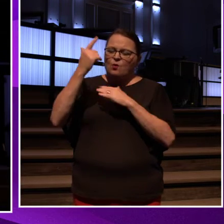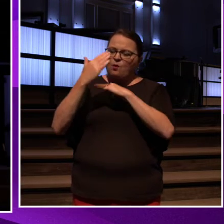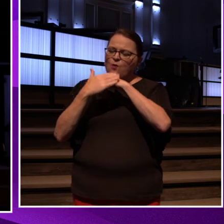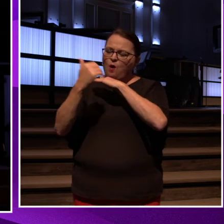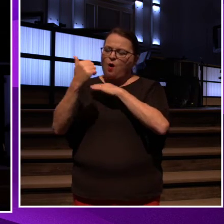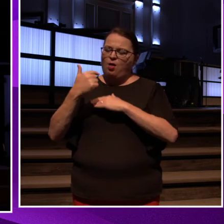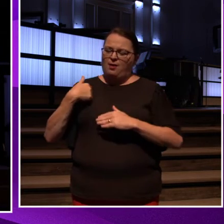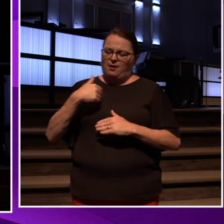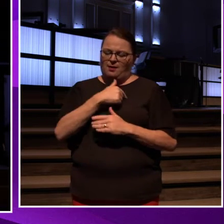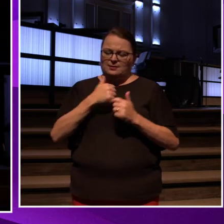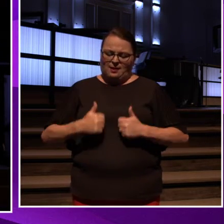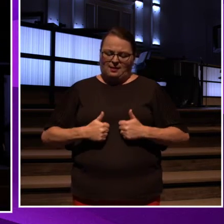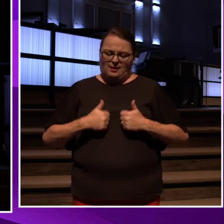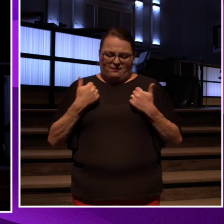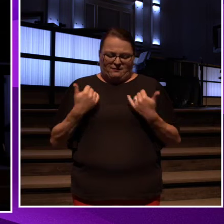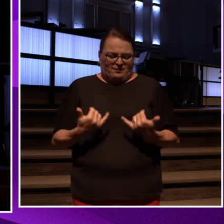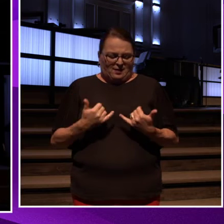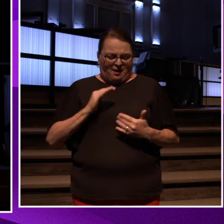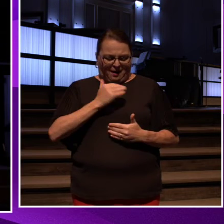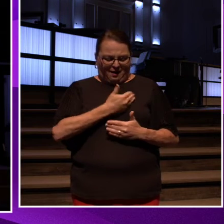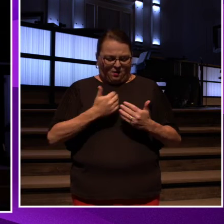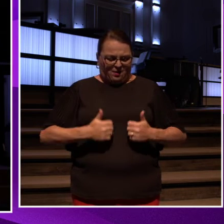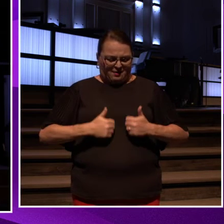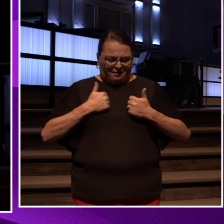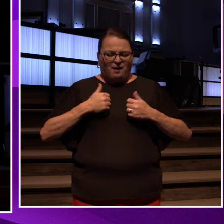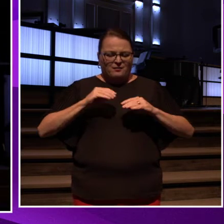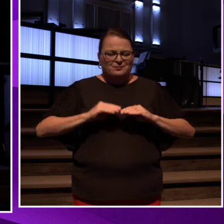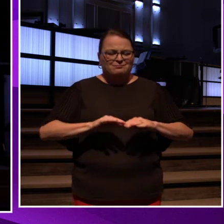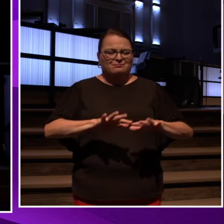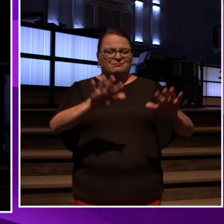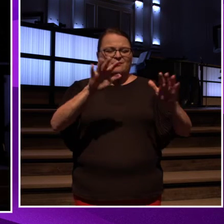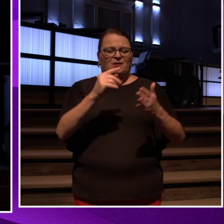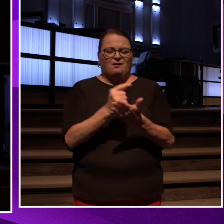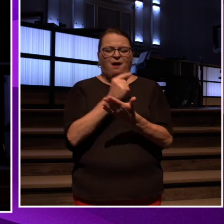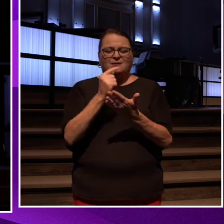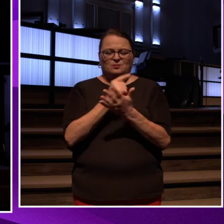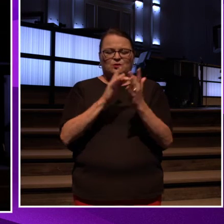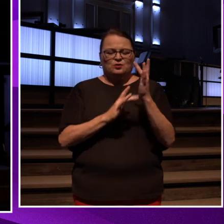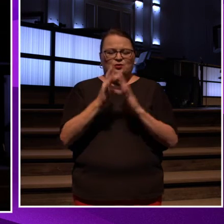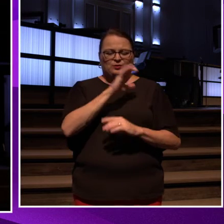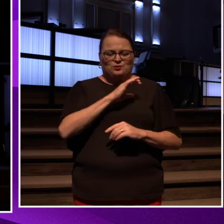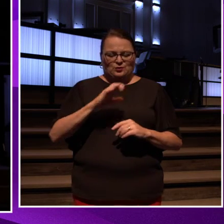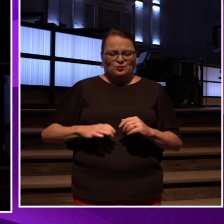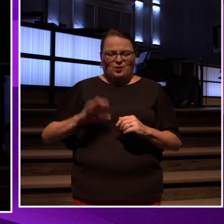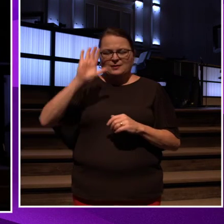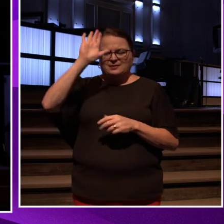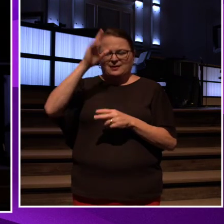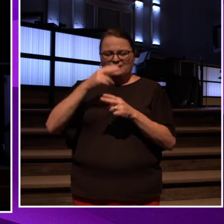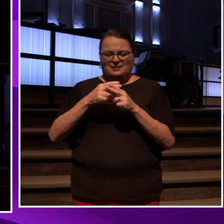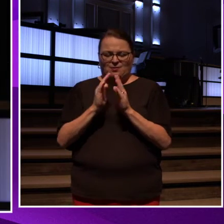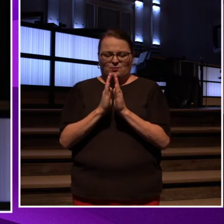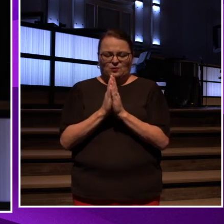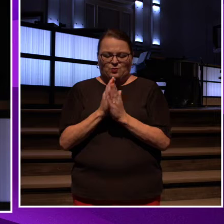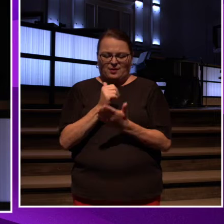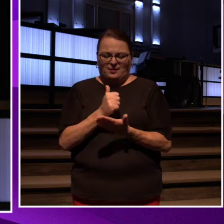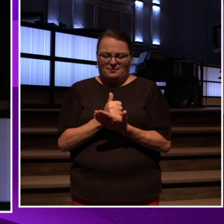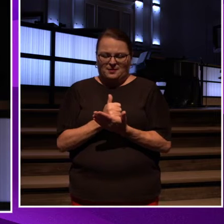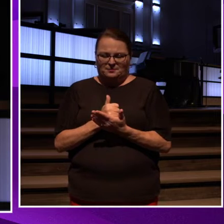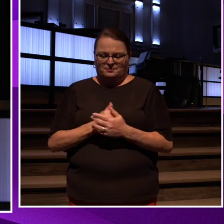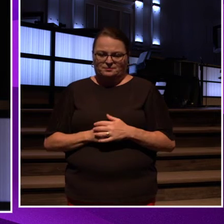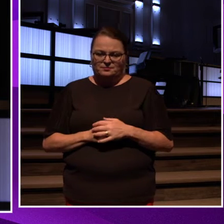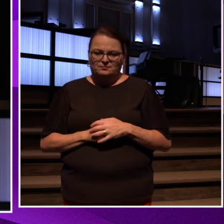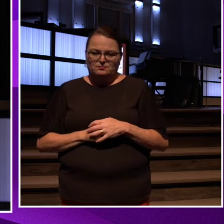live this life that is the gospel of your Son, Jesus Christ. It's in his name we pray. Amen. So